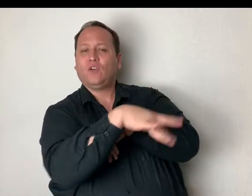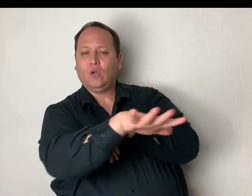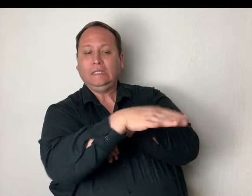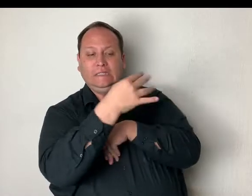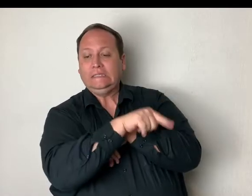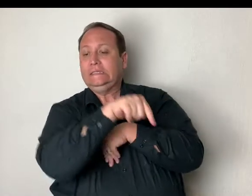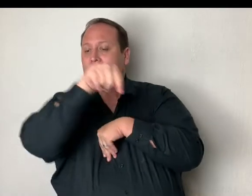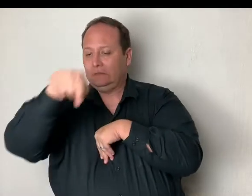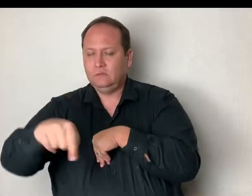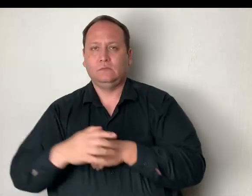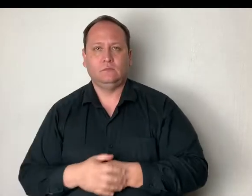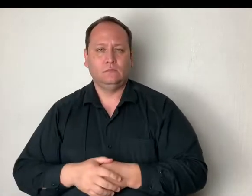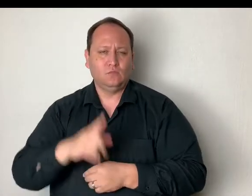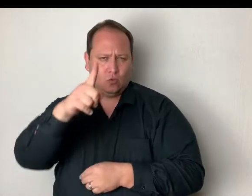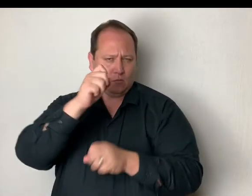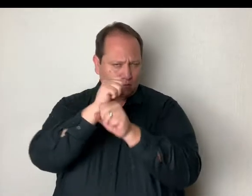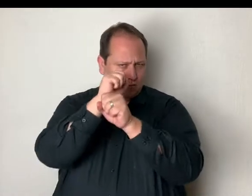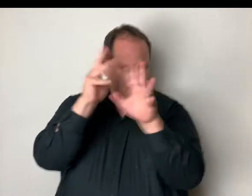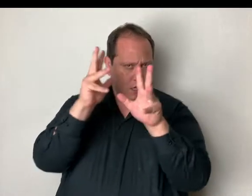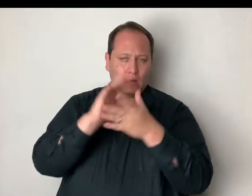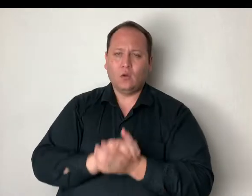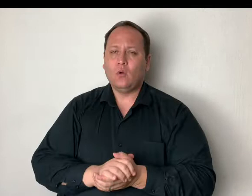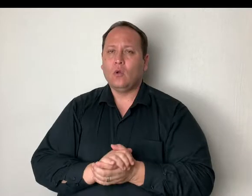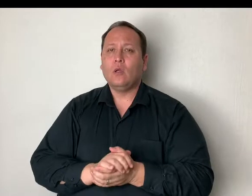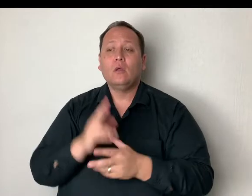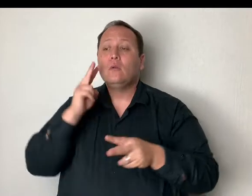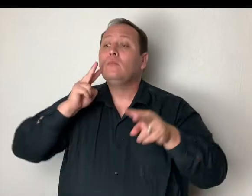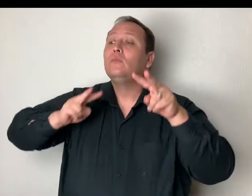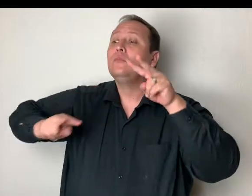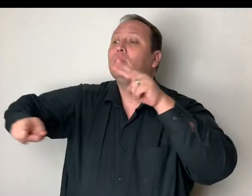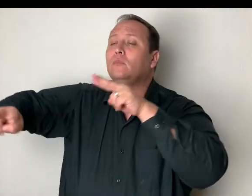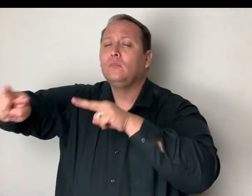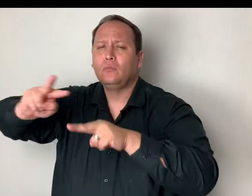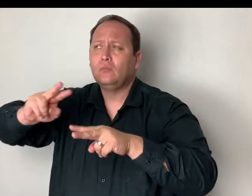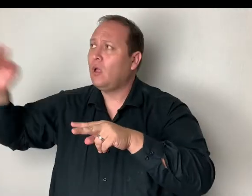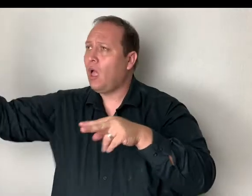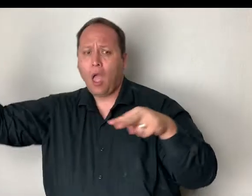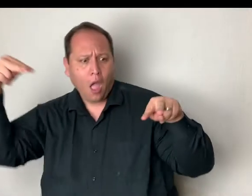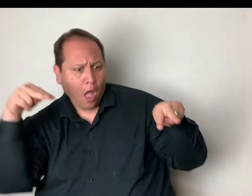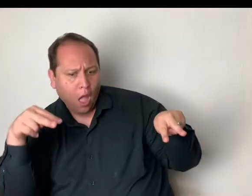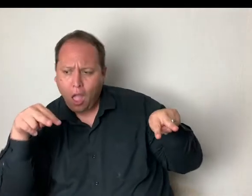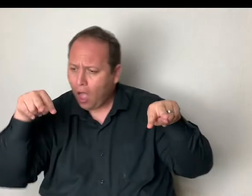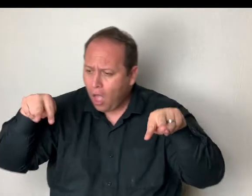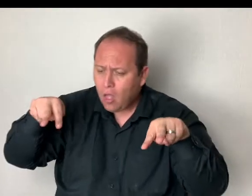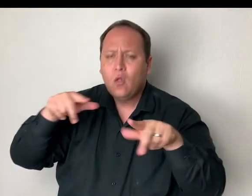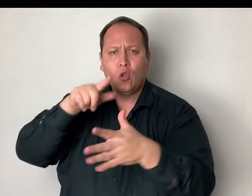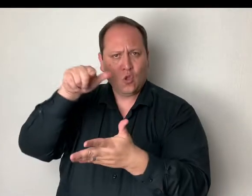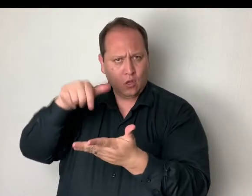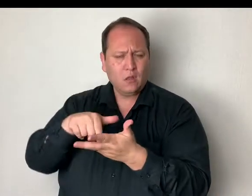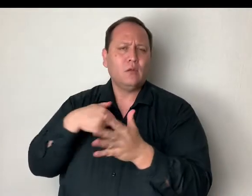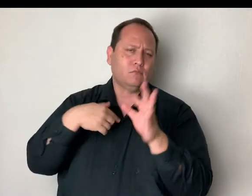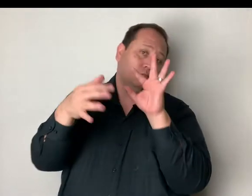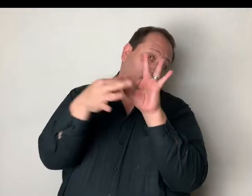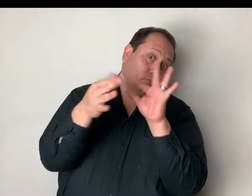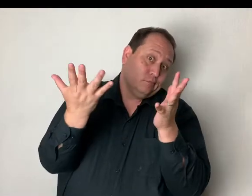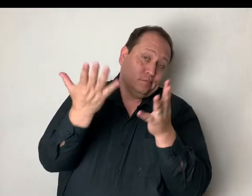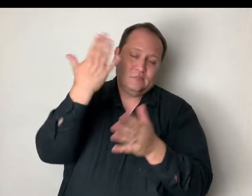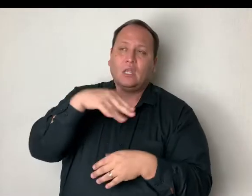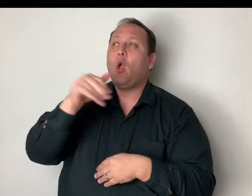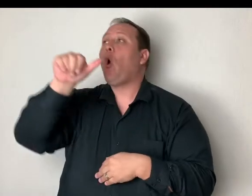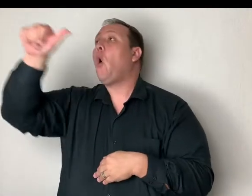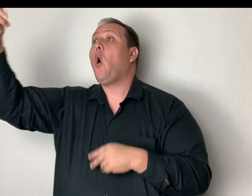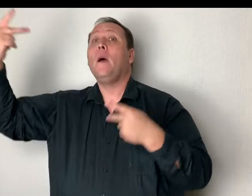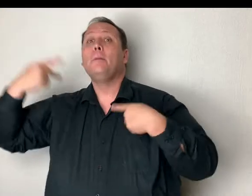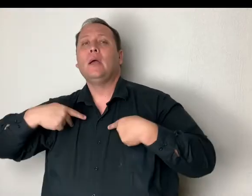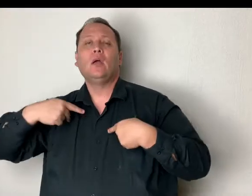idea of some of this. All of you in the press, I think, are familiar with the site, but I'm going to mention it because there'll be other people that listen to this later that may not